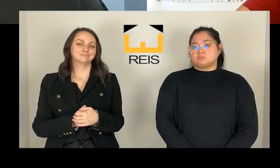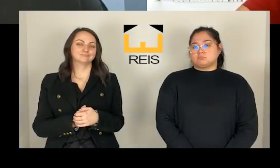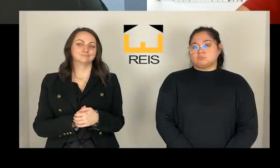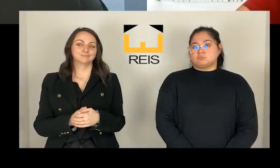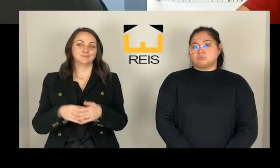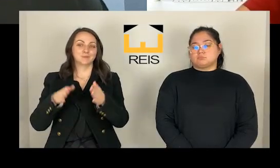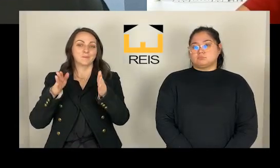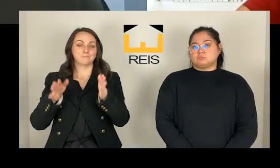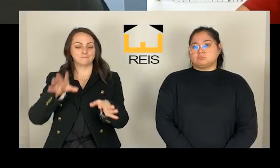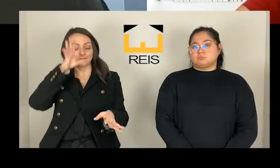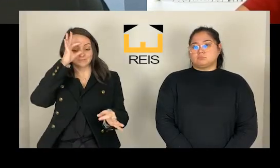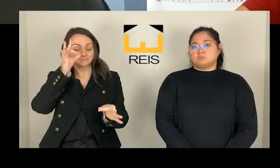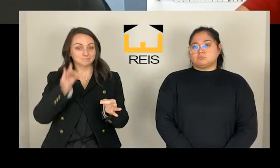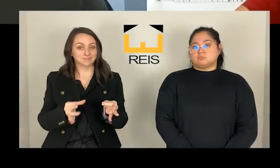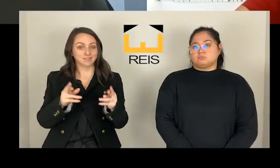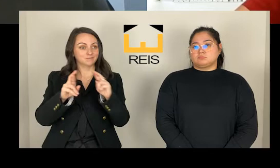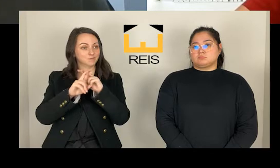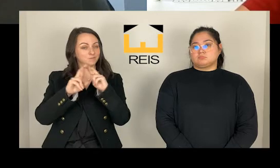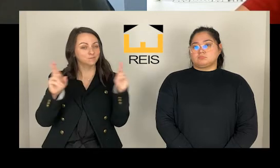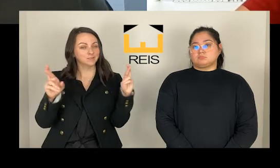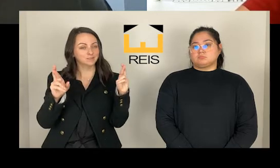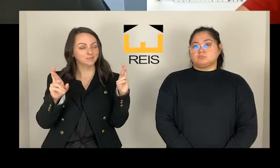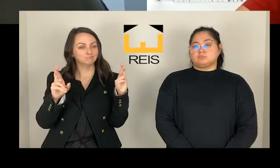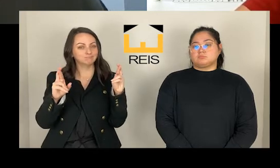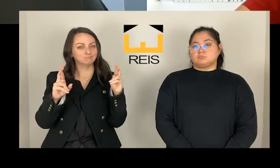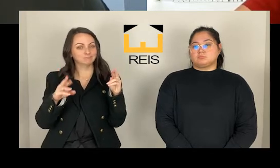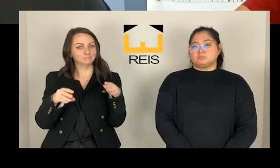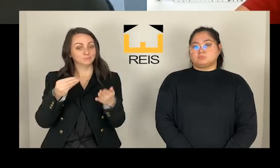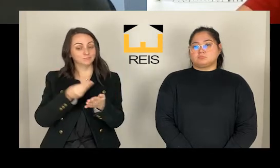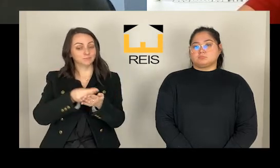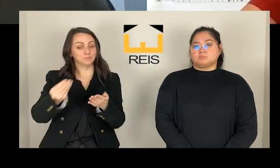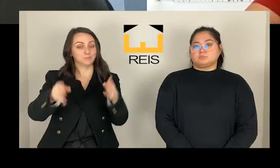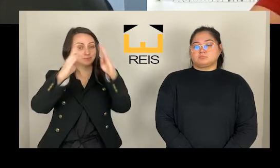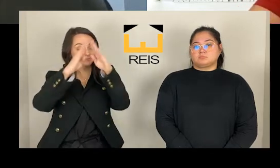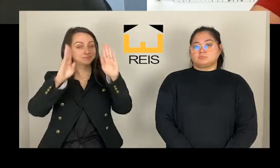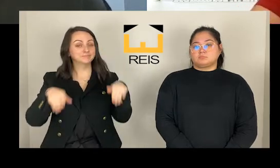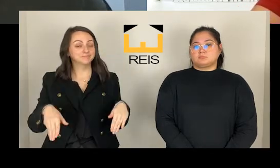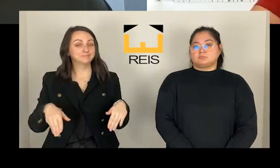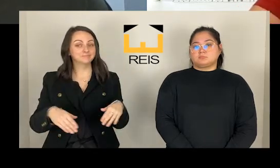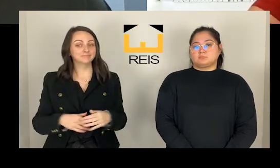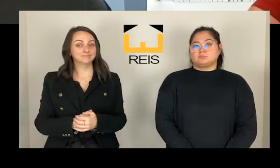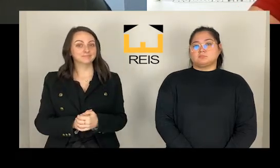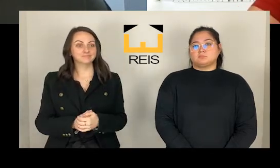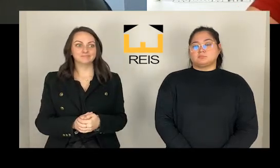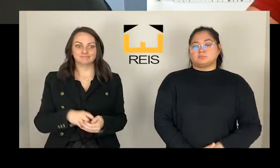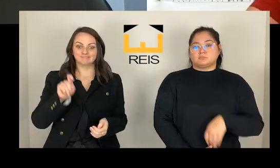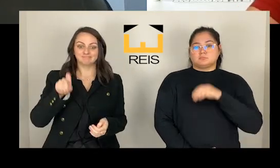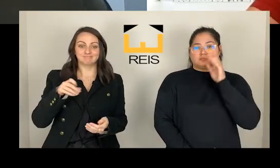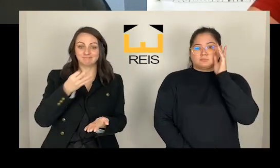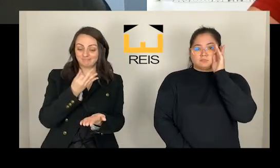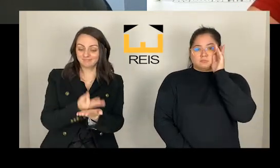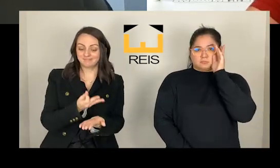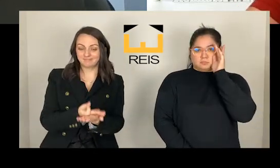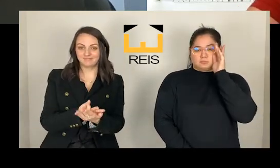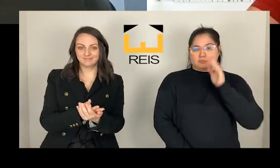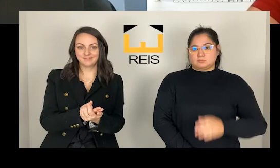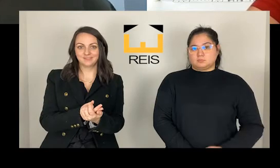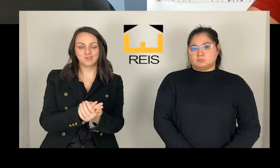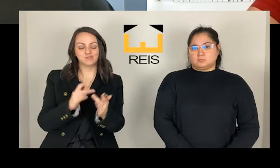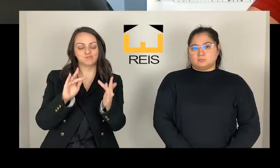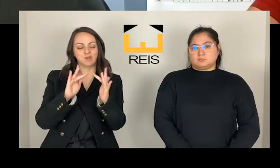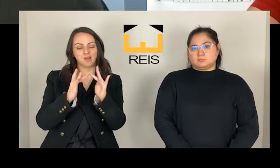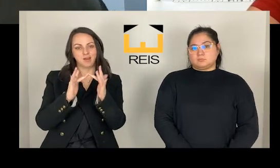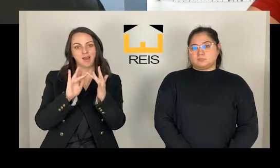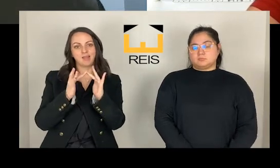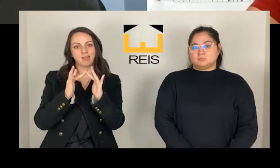has decided they want to look into buying a home and they need financing, they would simply go